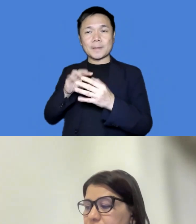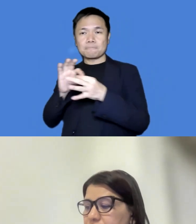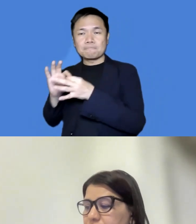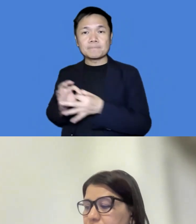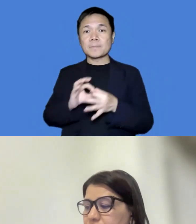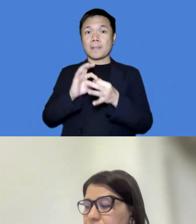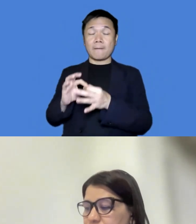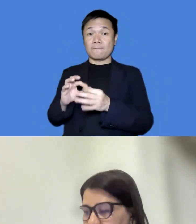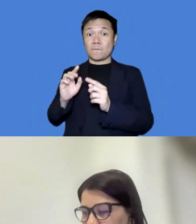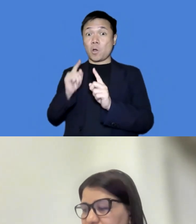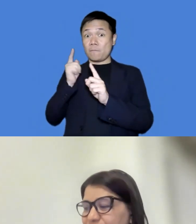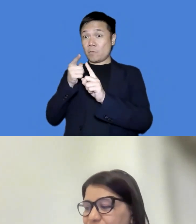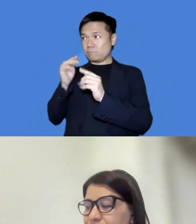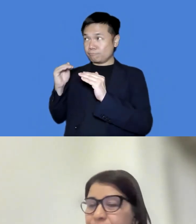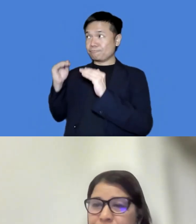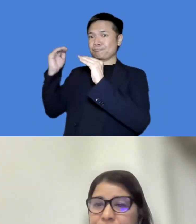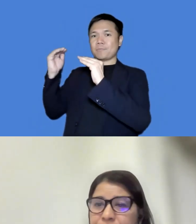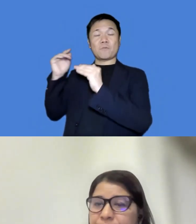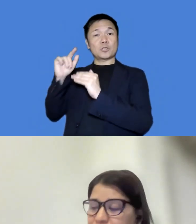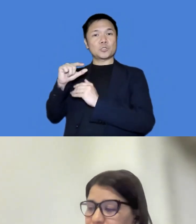the priorities for the GDS.